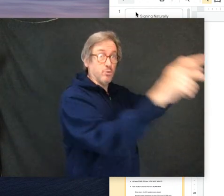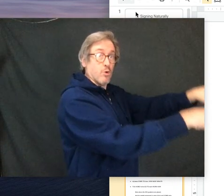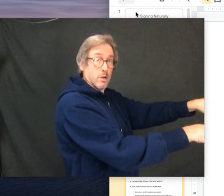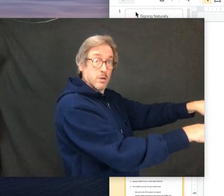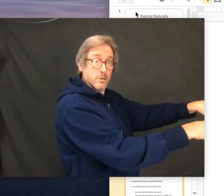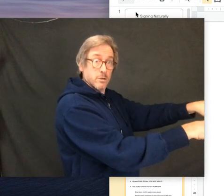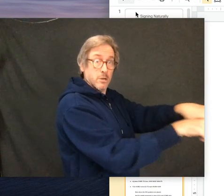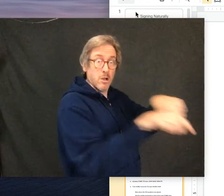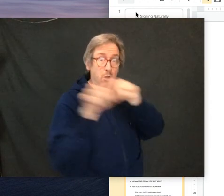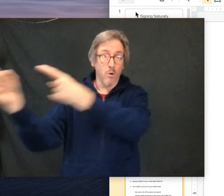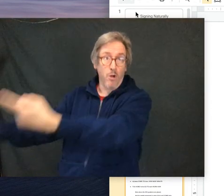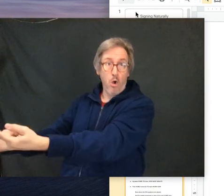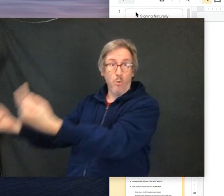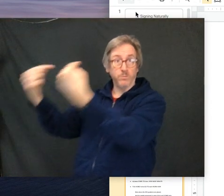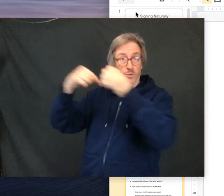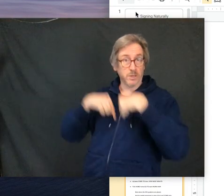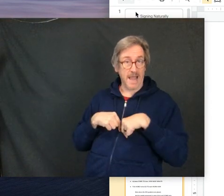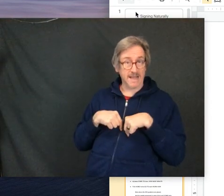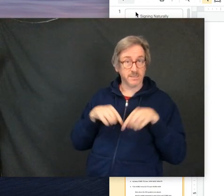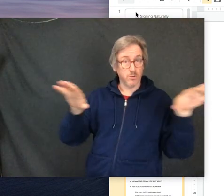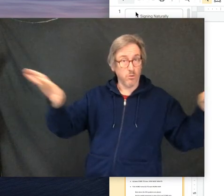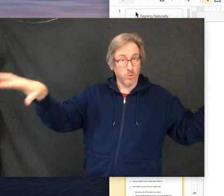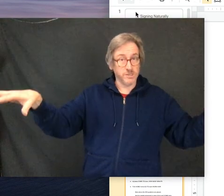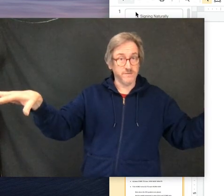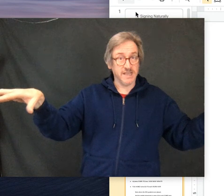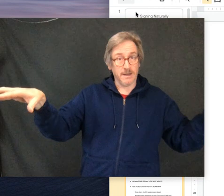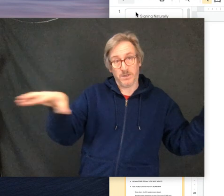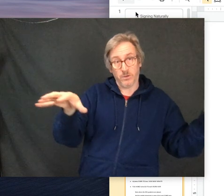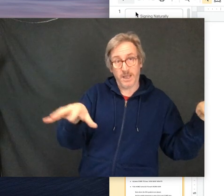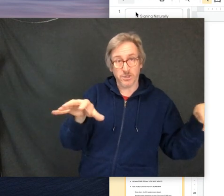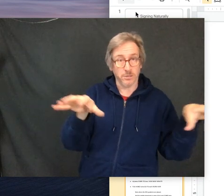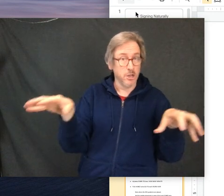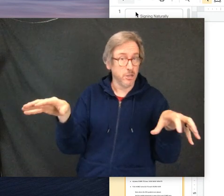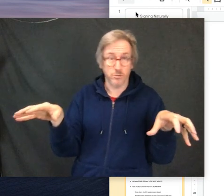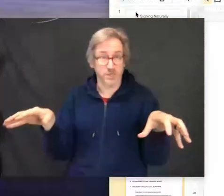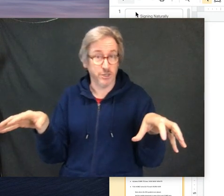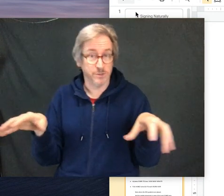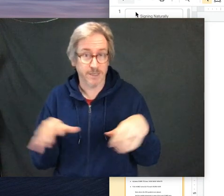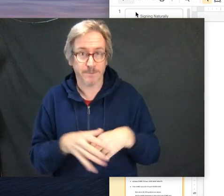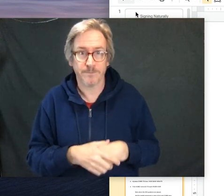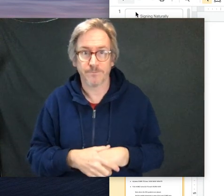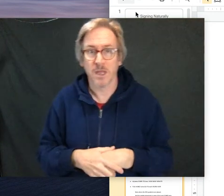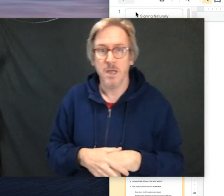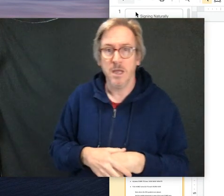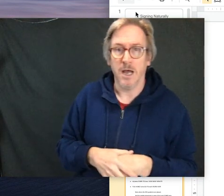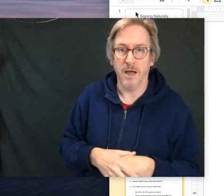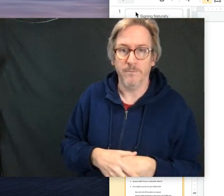to work or home to class. Once you set up a location, you just use it.